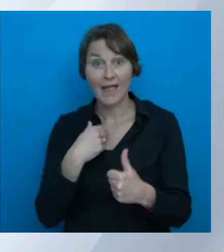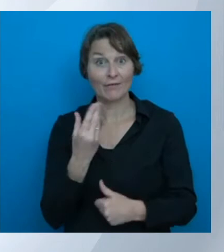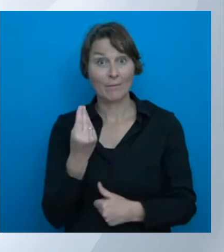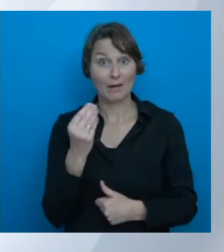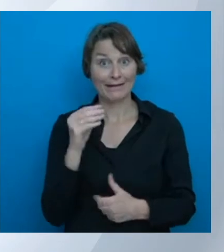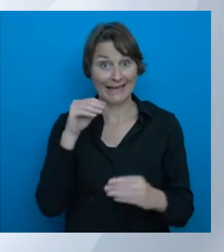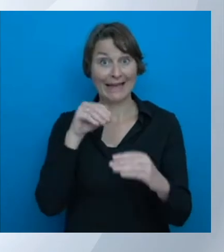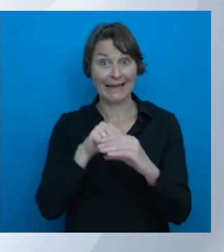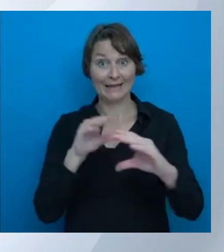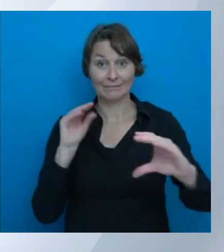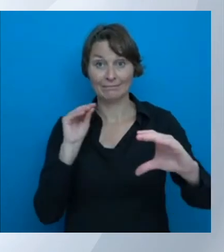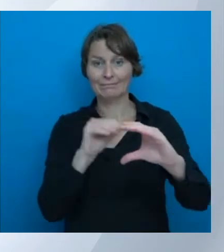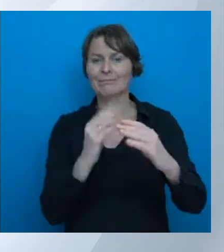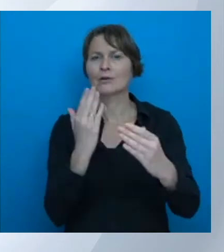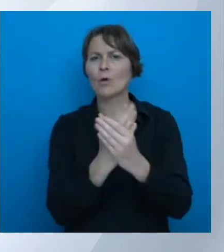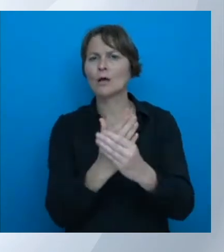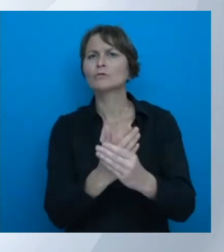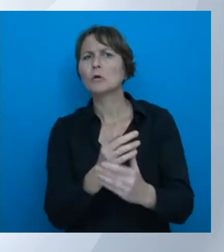So I'm sending the request.